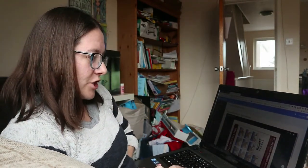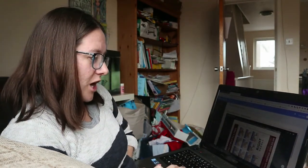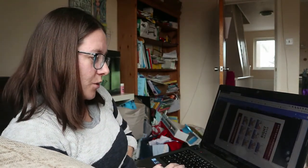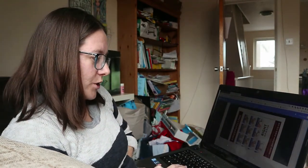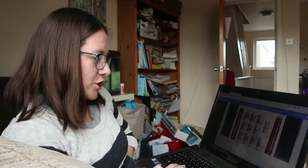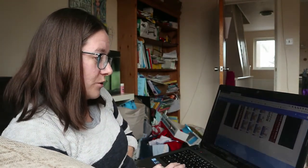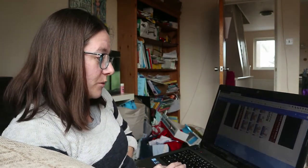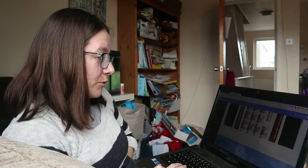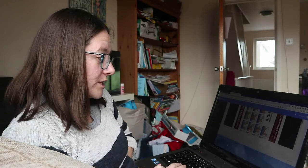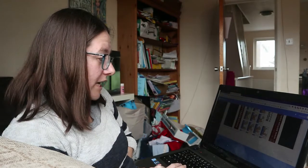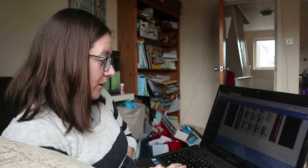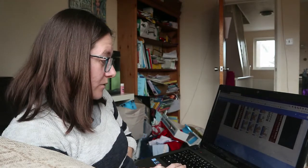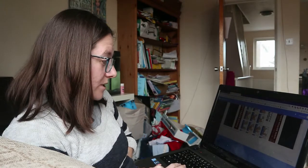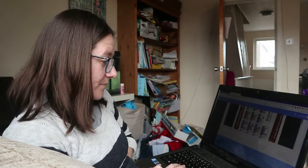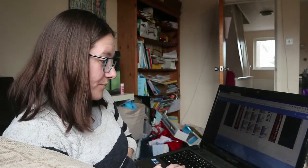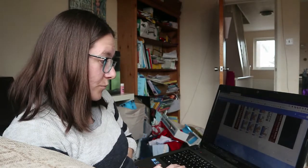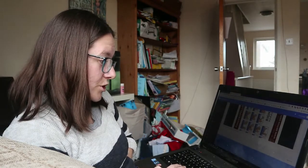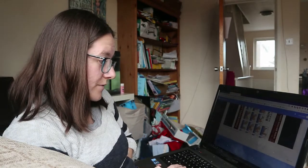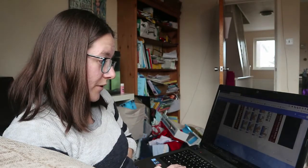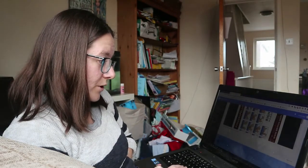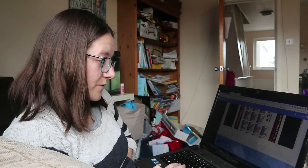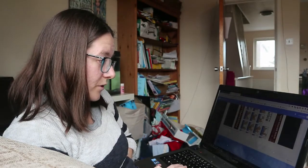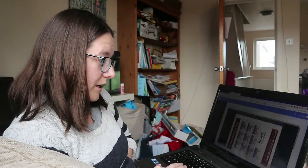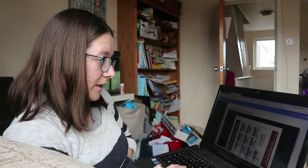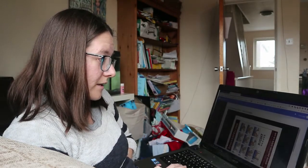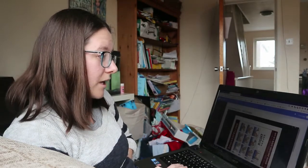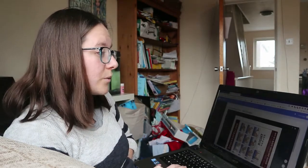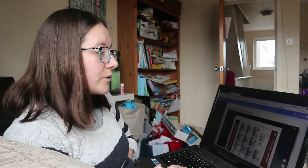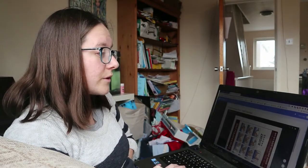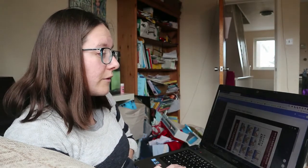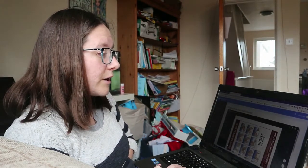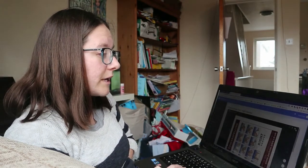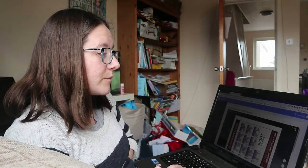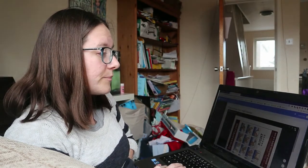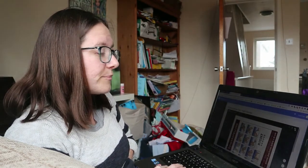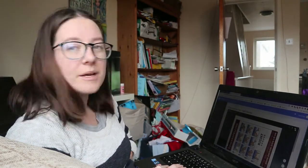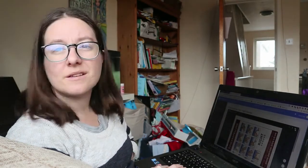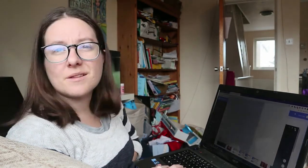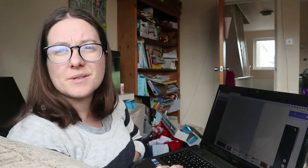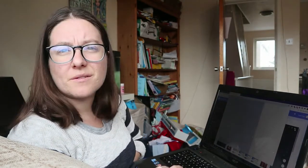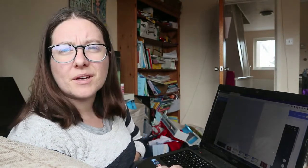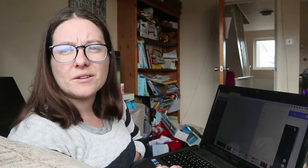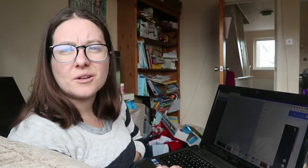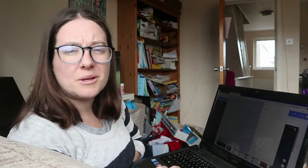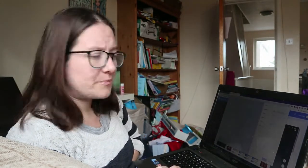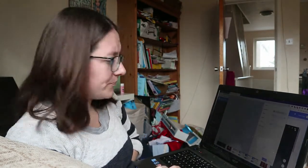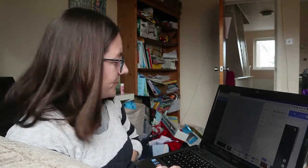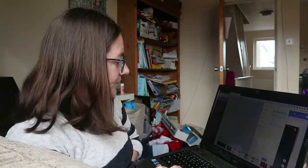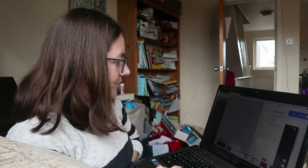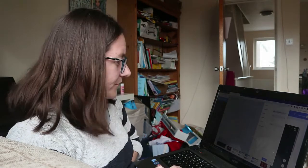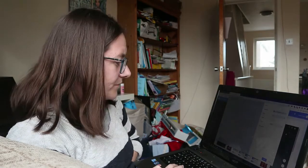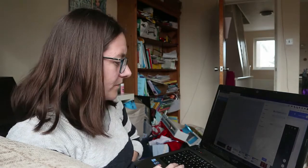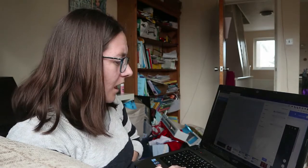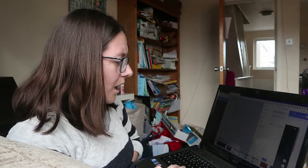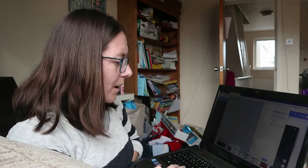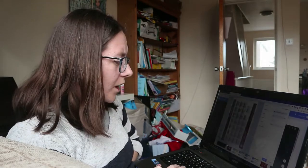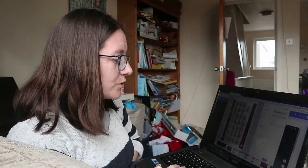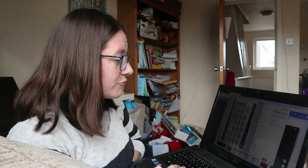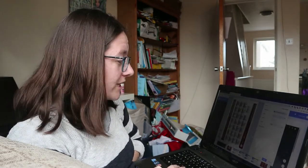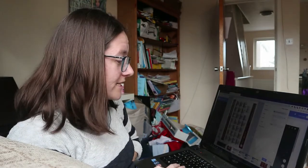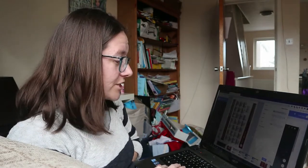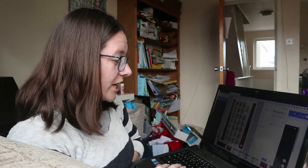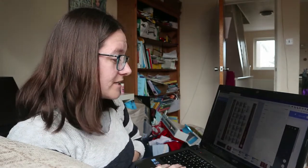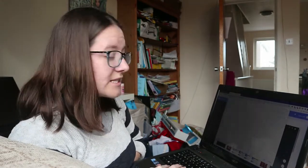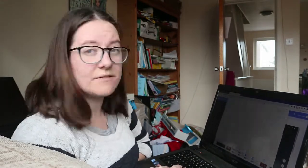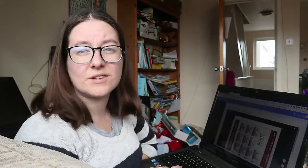spelling chart which you can print out which is very useful and I think I will do that right now because otherwise I'll forget to do it. I